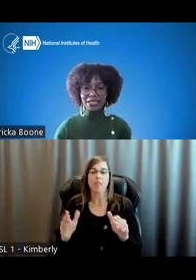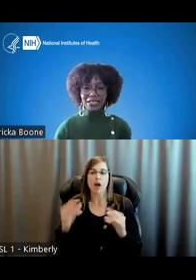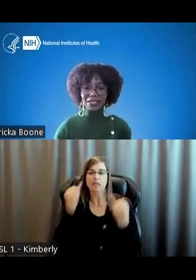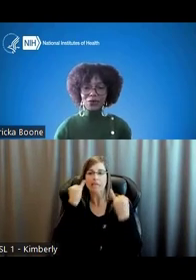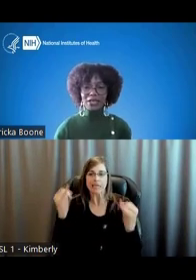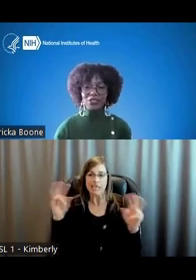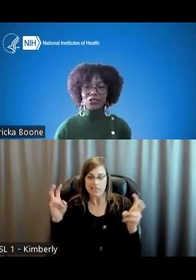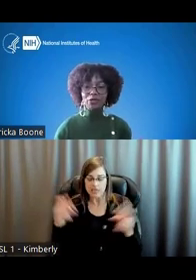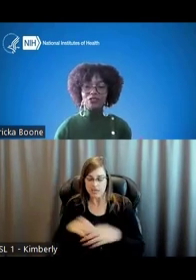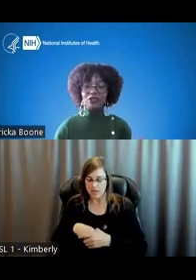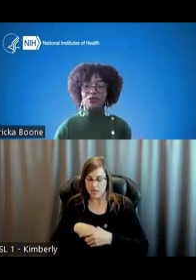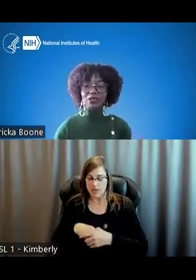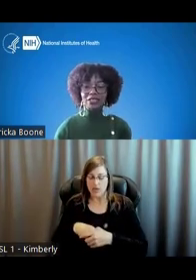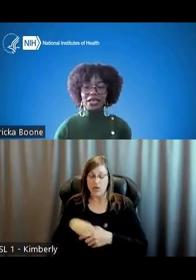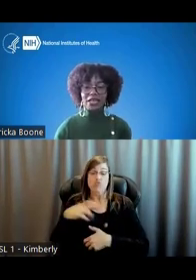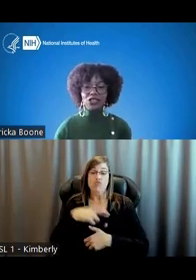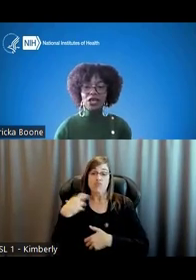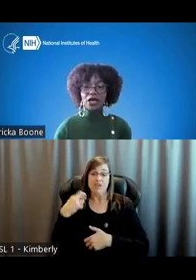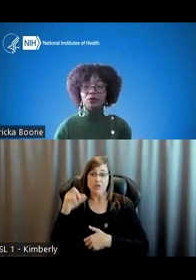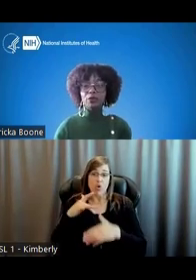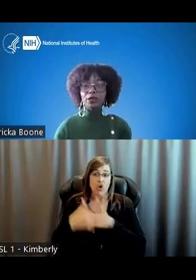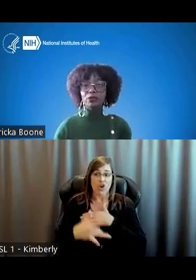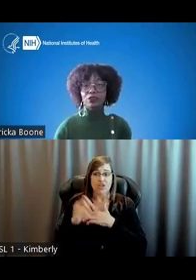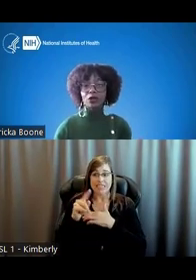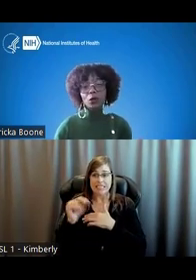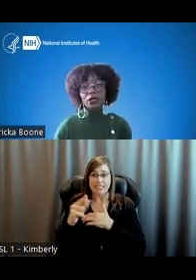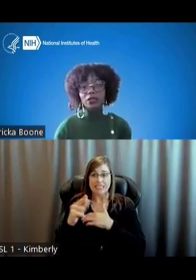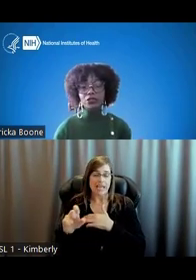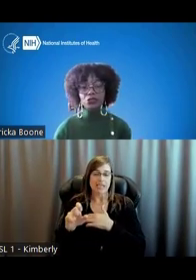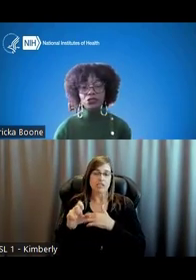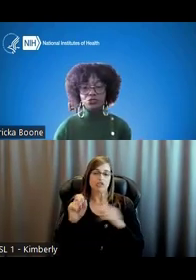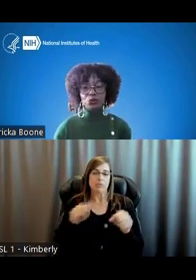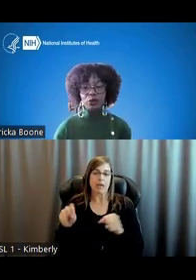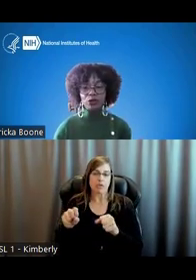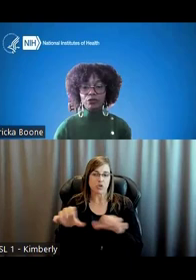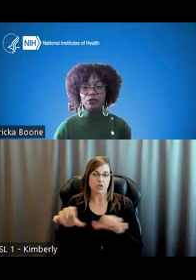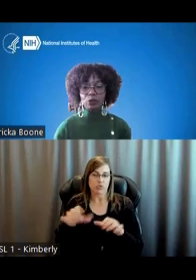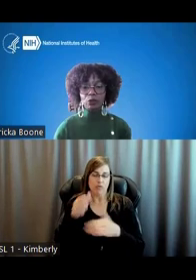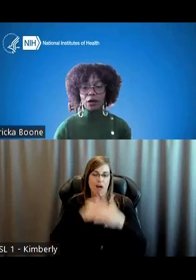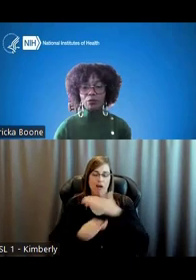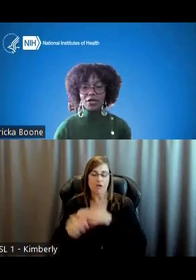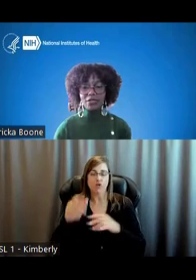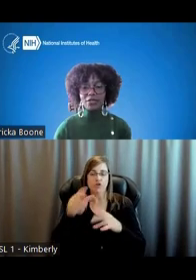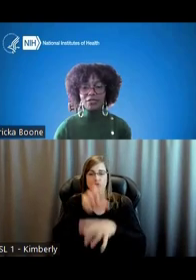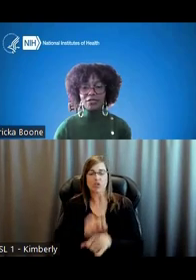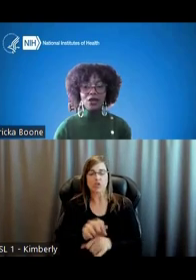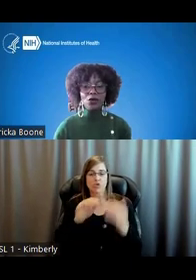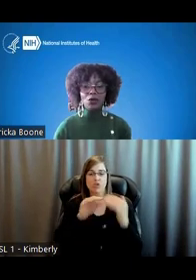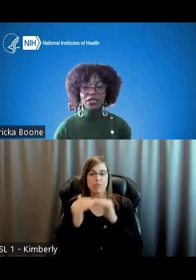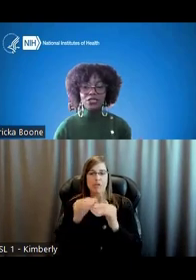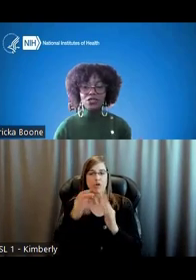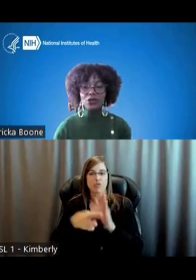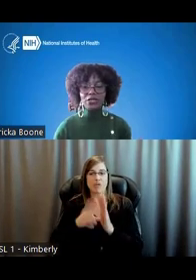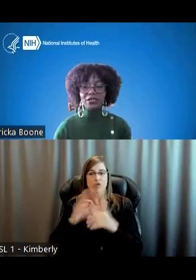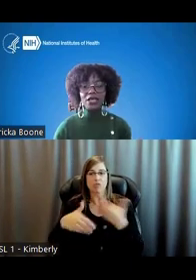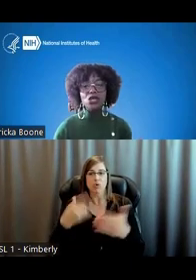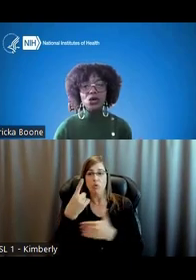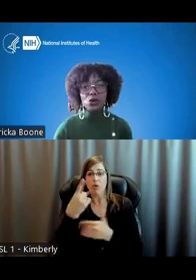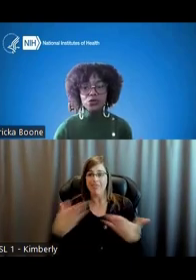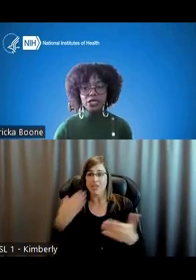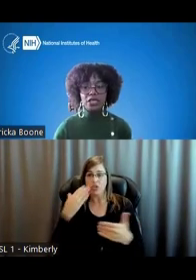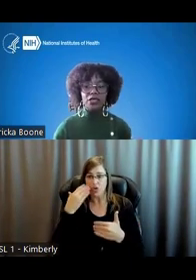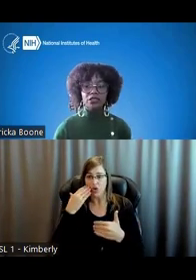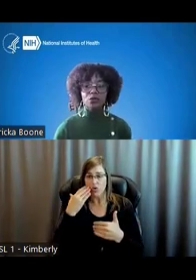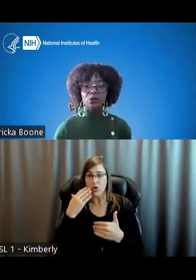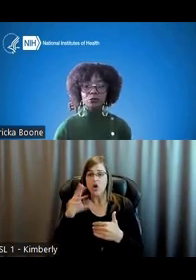too risky or at too much of an early stage to be able to fare well under traditional peer review processes. One thing to note is that